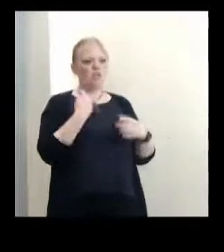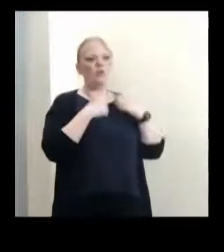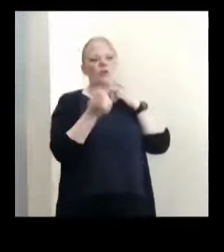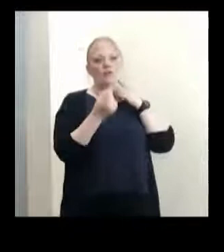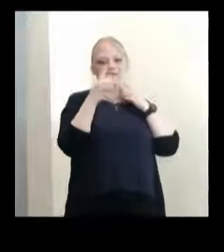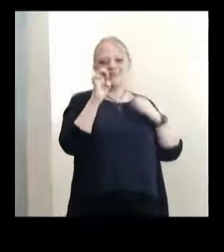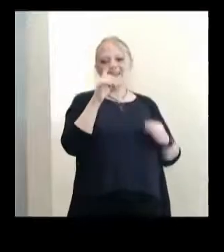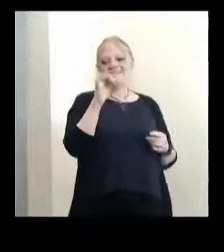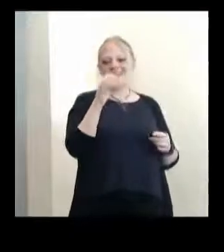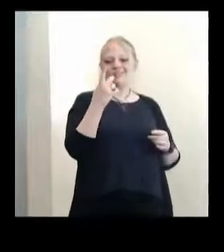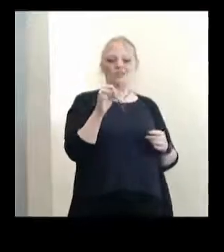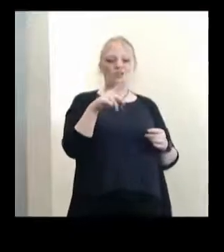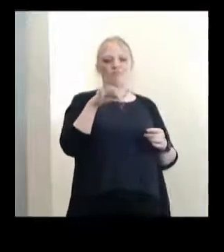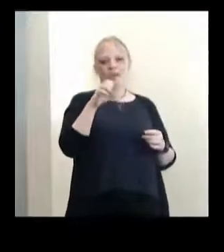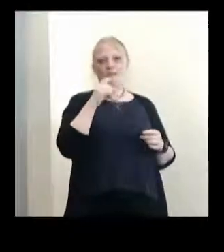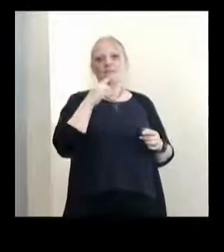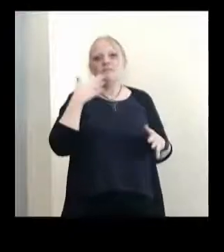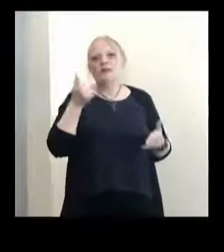is the best way to do it.